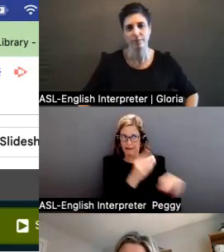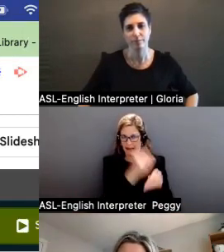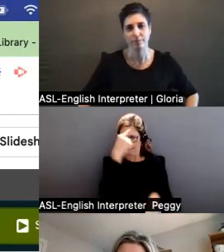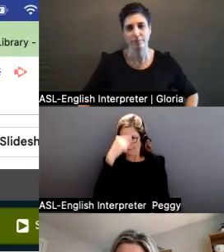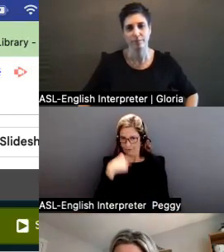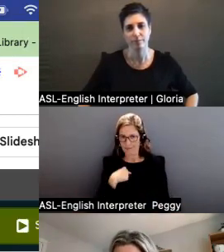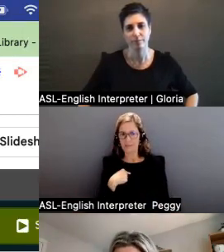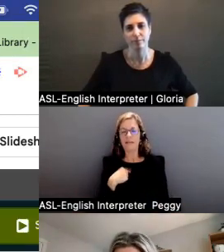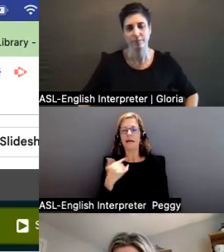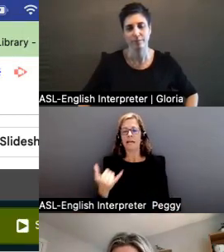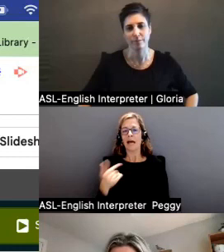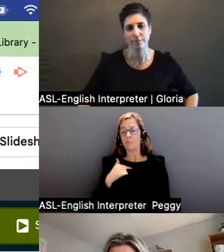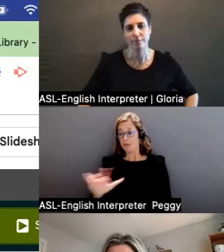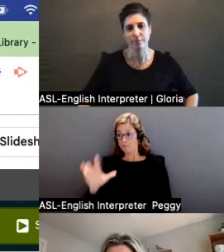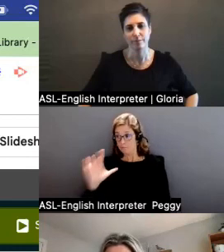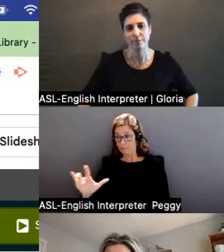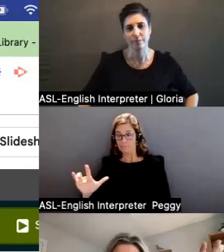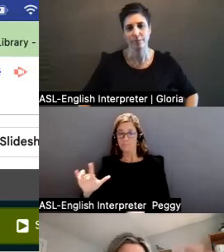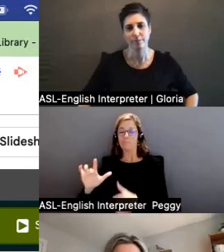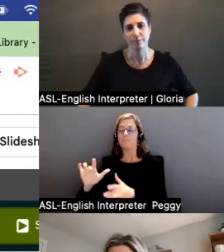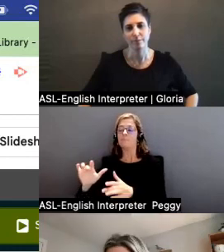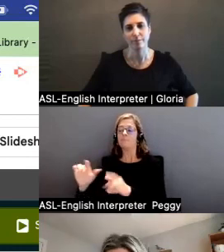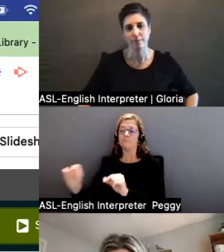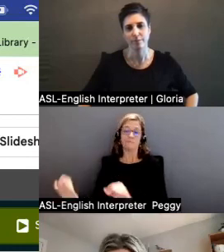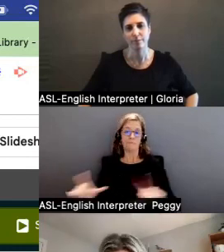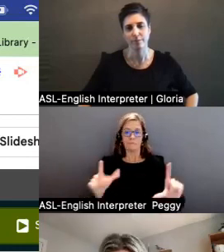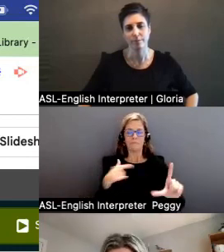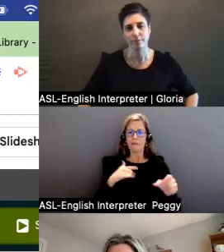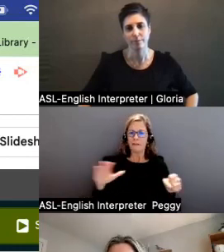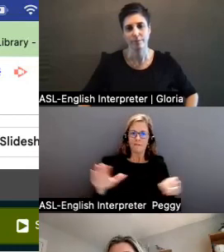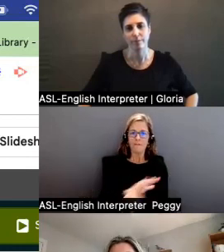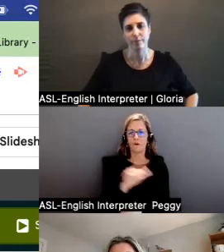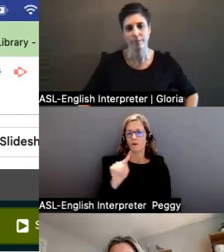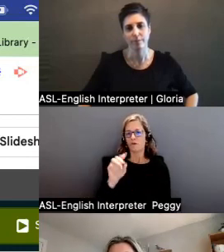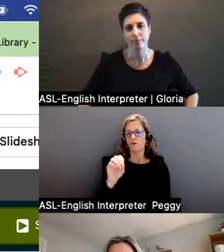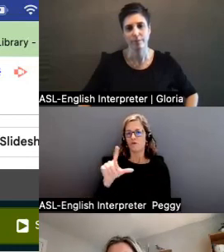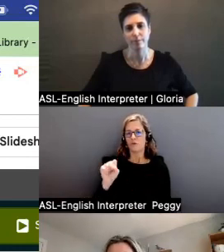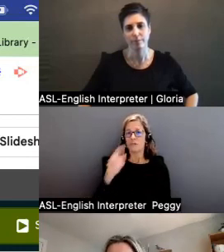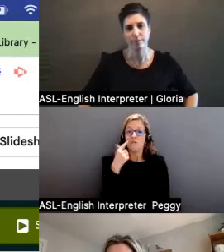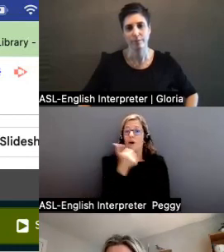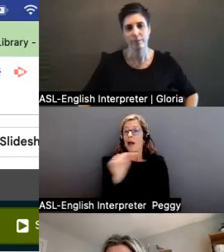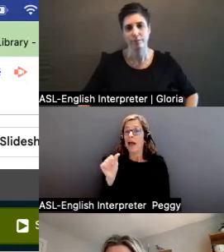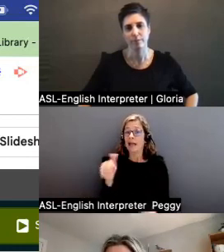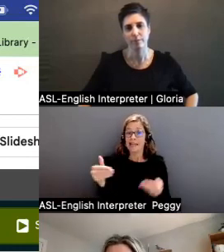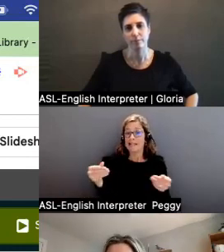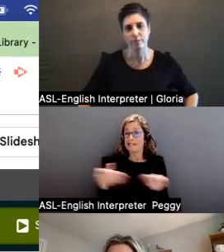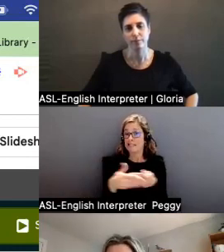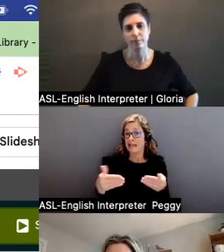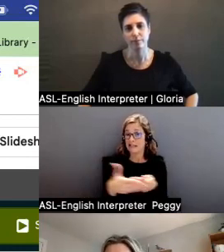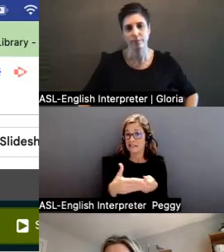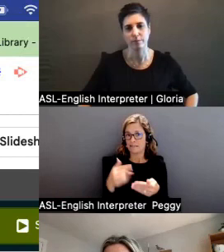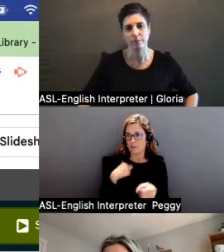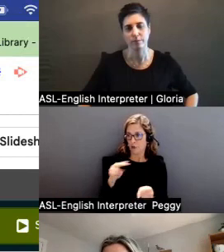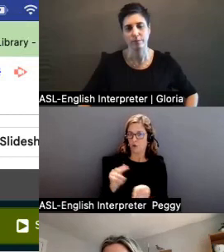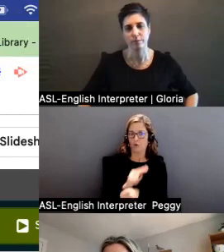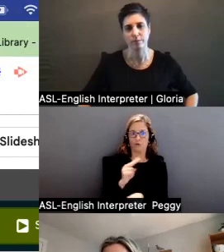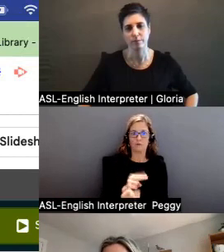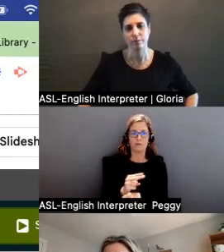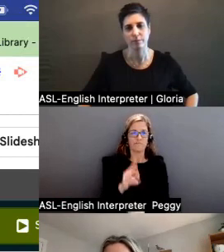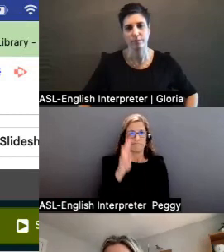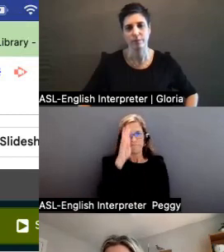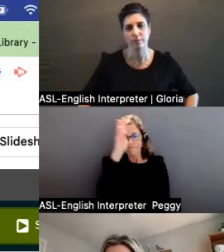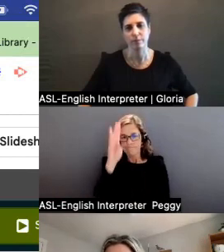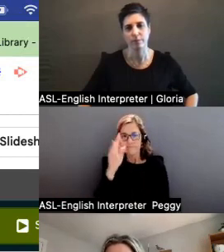get full tools to use Pear Deck with any slides I want. I can create new questions, text questions,